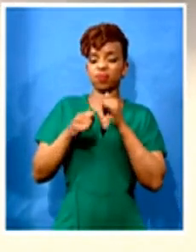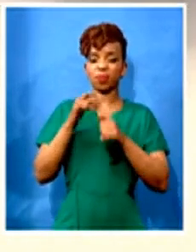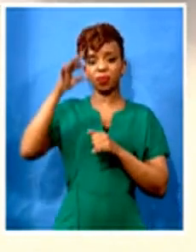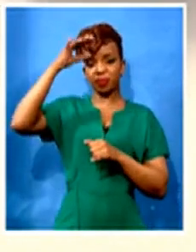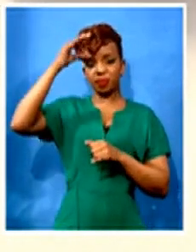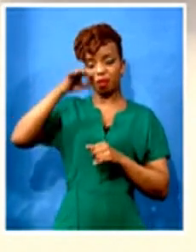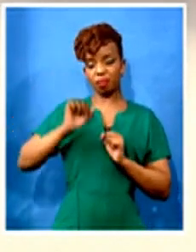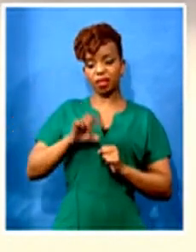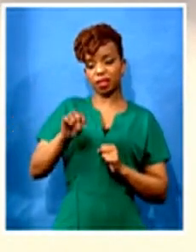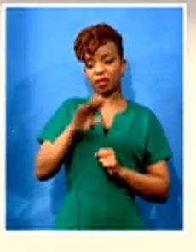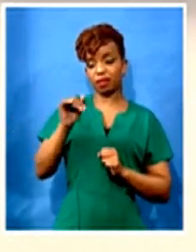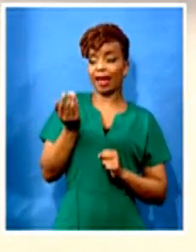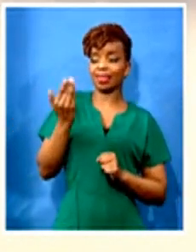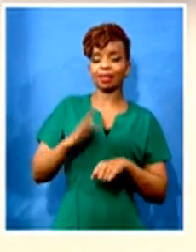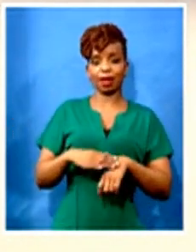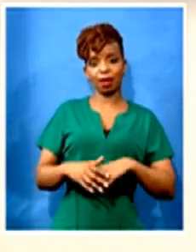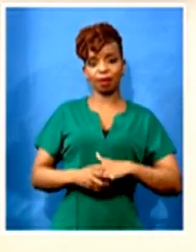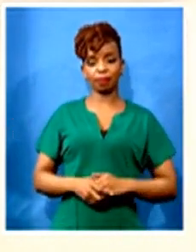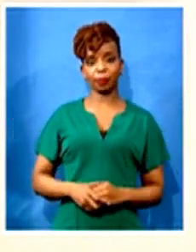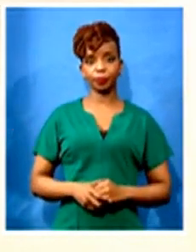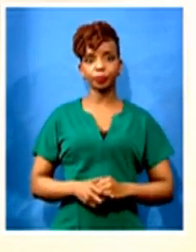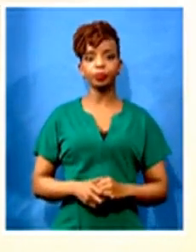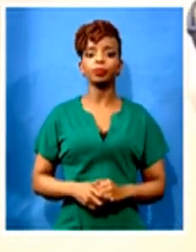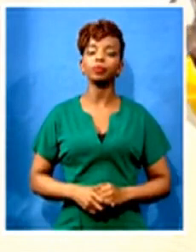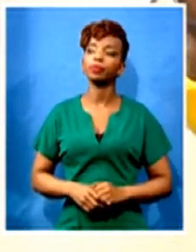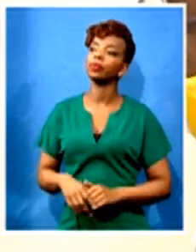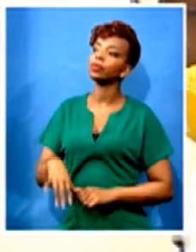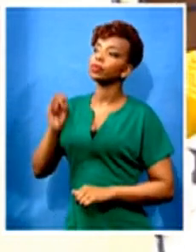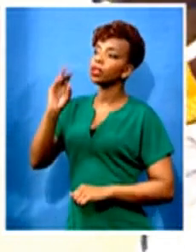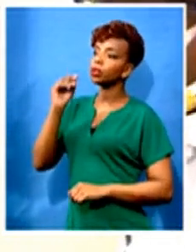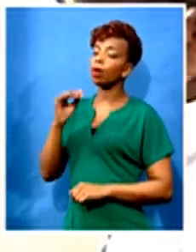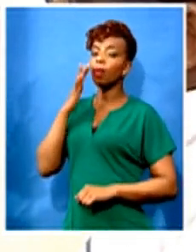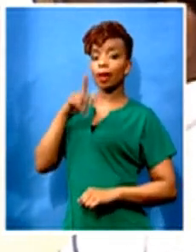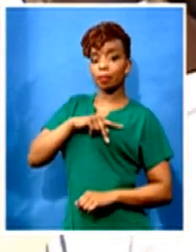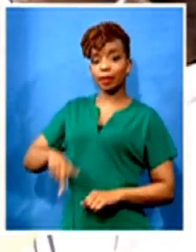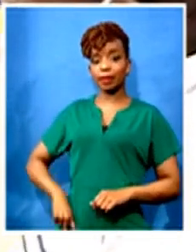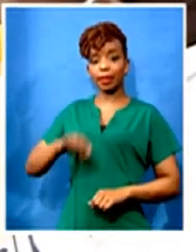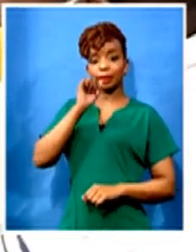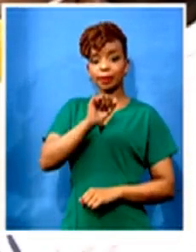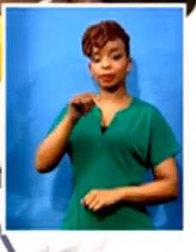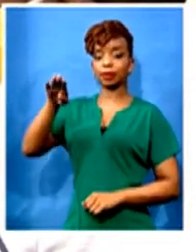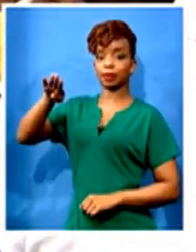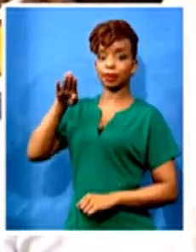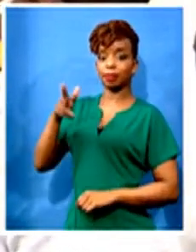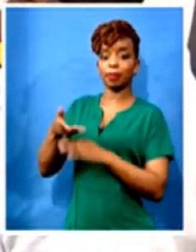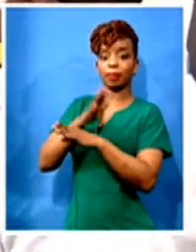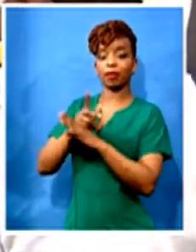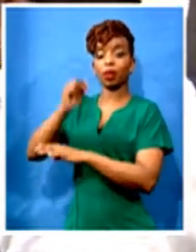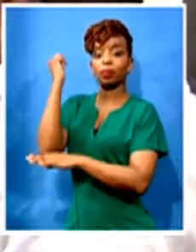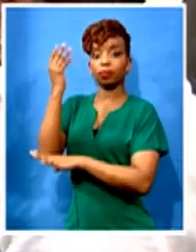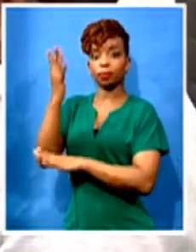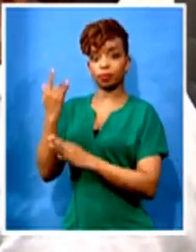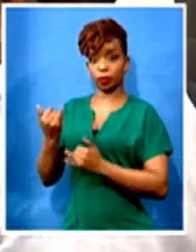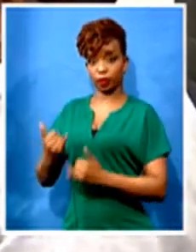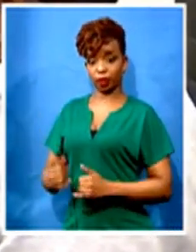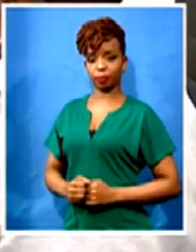Zimbabwe, Emmerson Mnangagwa, was speaking on the Zimbabwean Broadcasting Corporation earlier on today, and he touched nothing on the human rights or